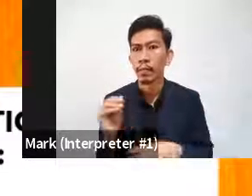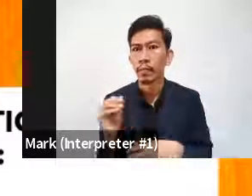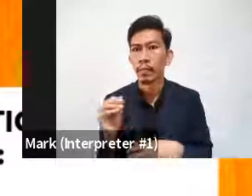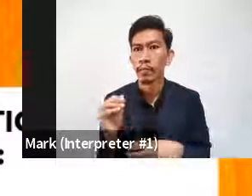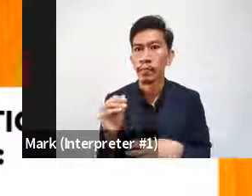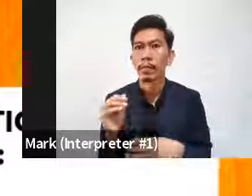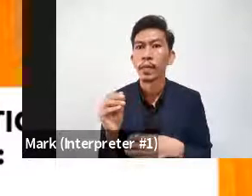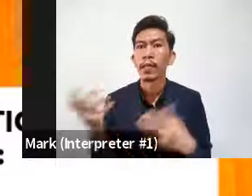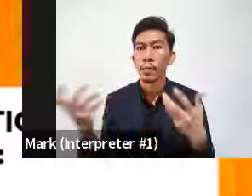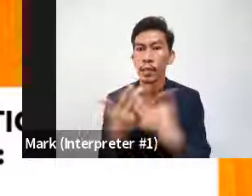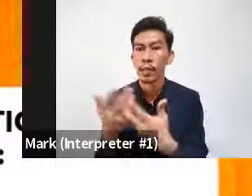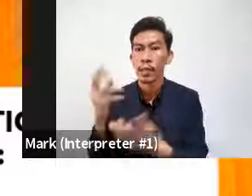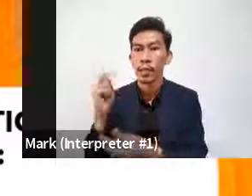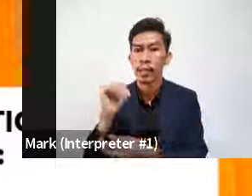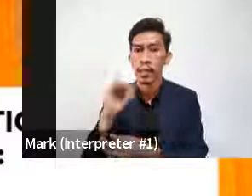and